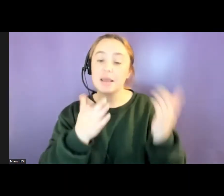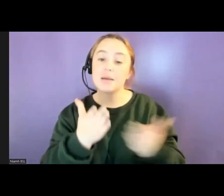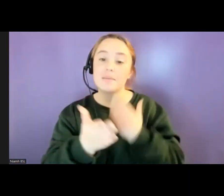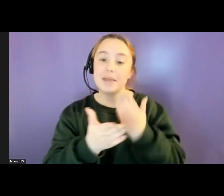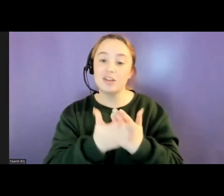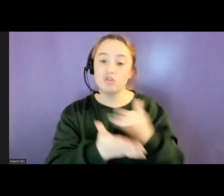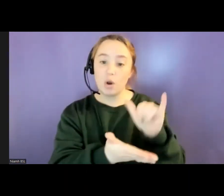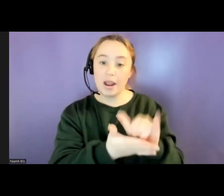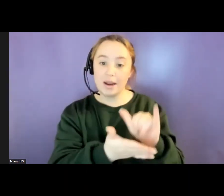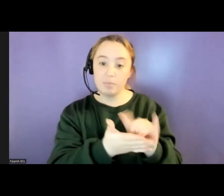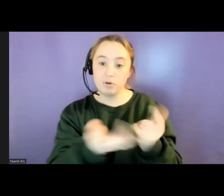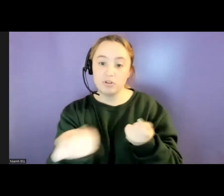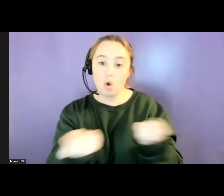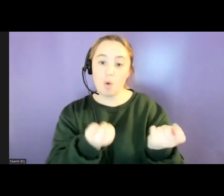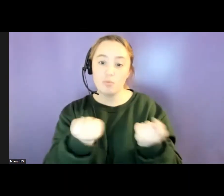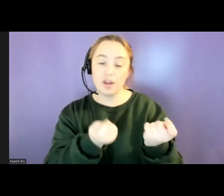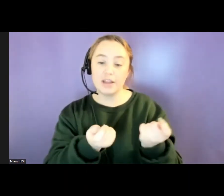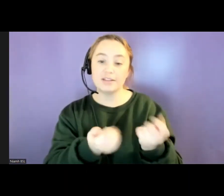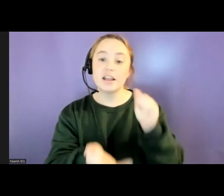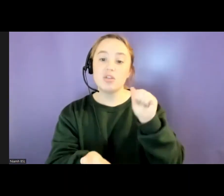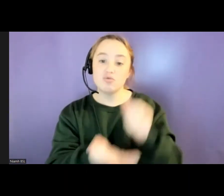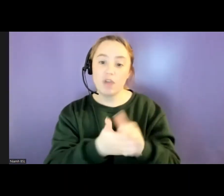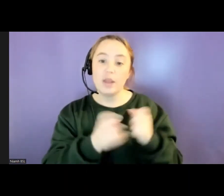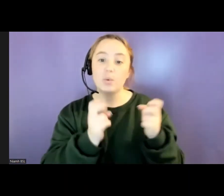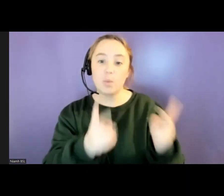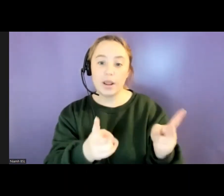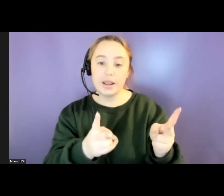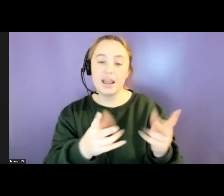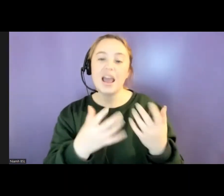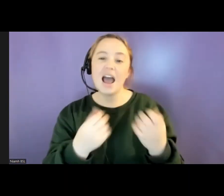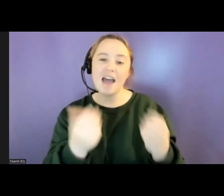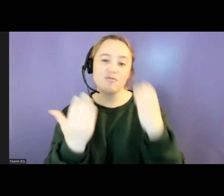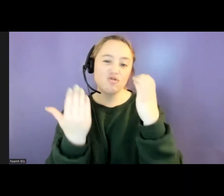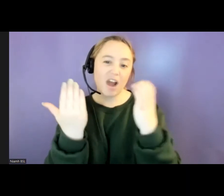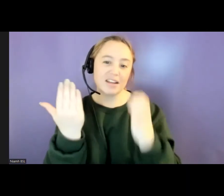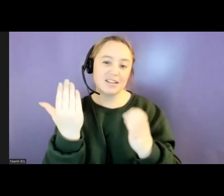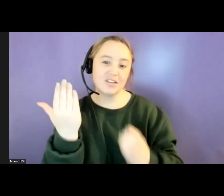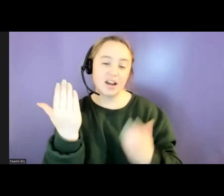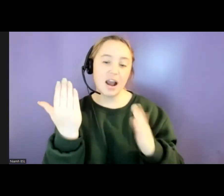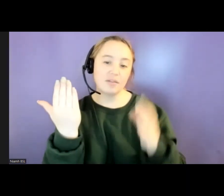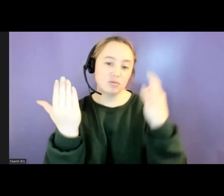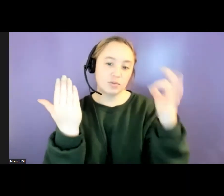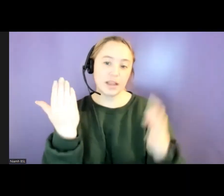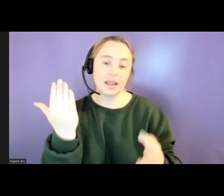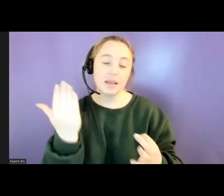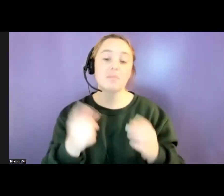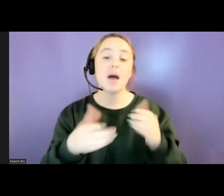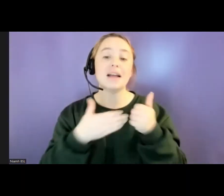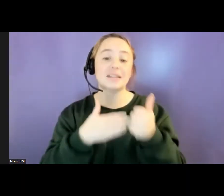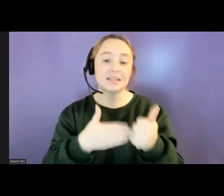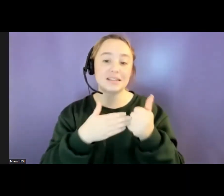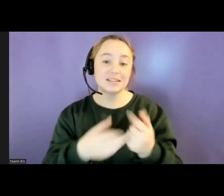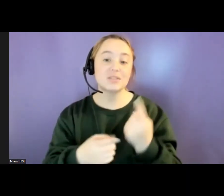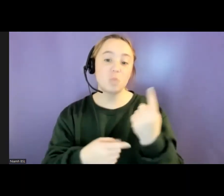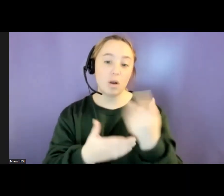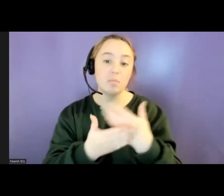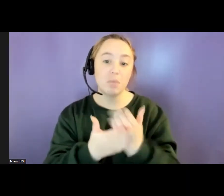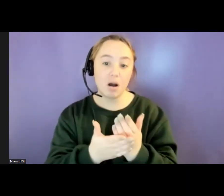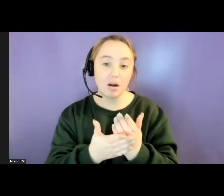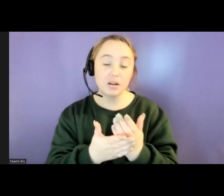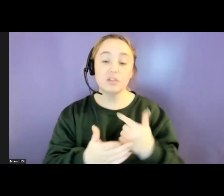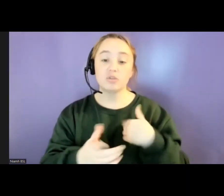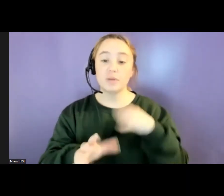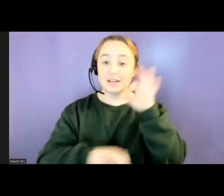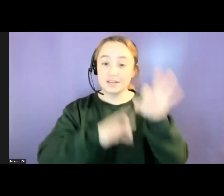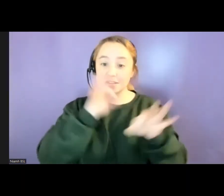terms of various different criteria, but they do look at assistance, and we hand out the survey details, and